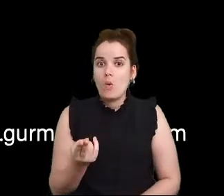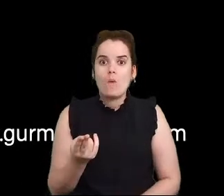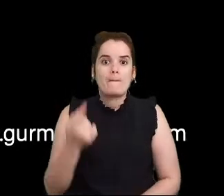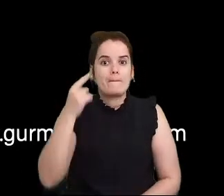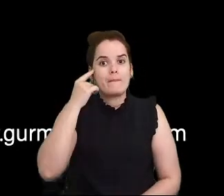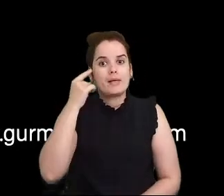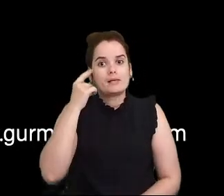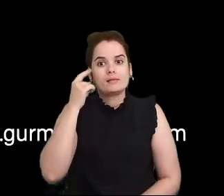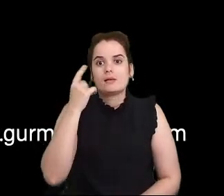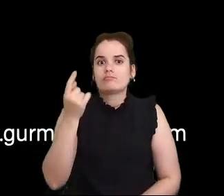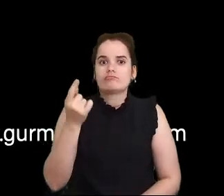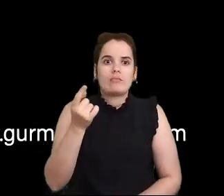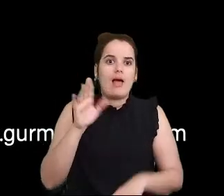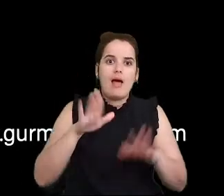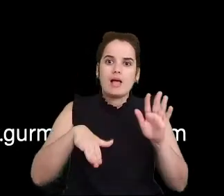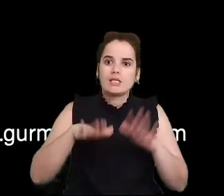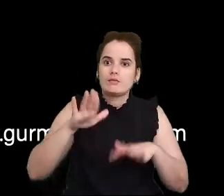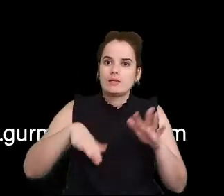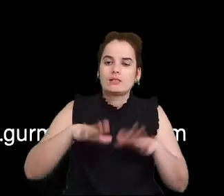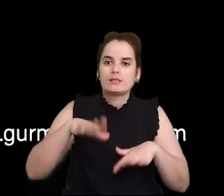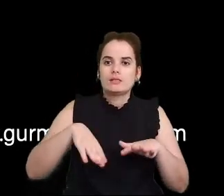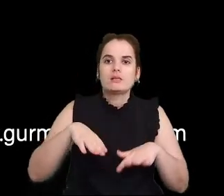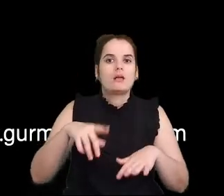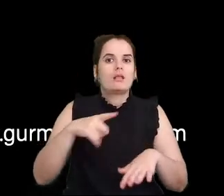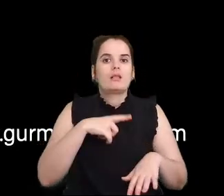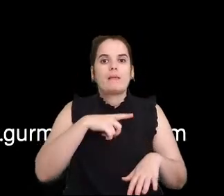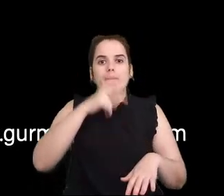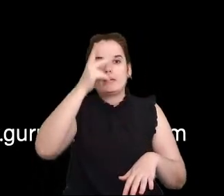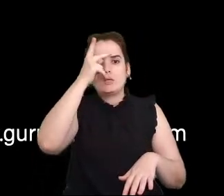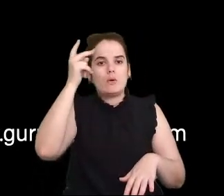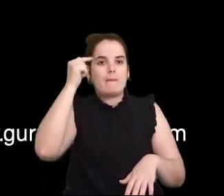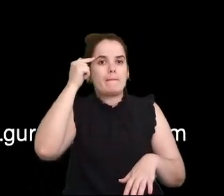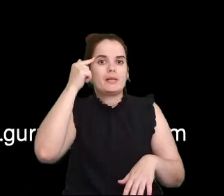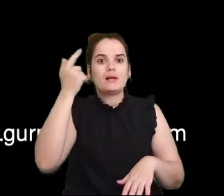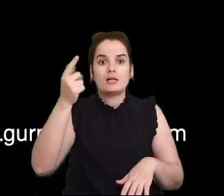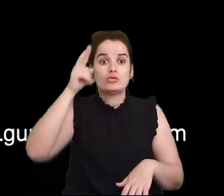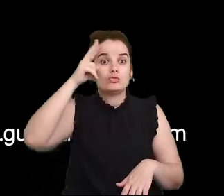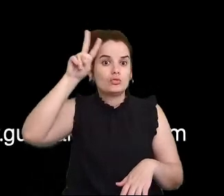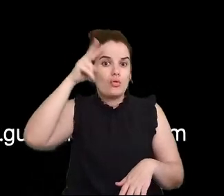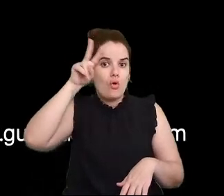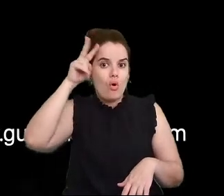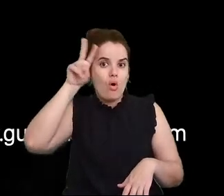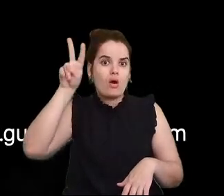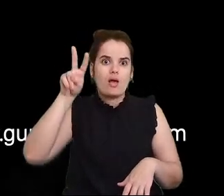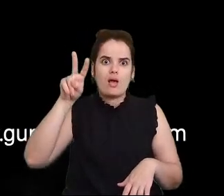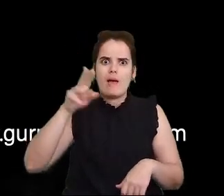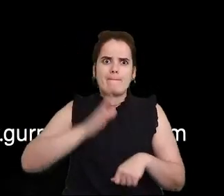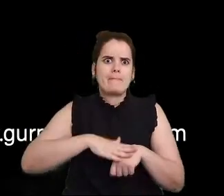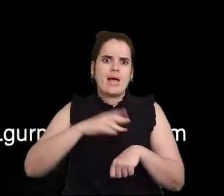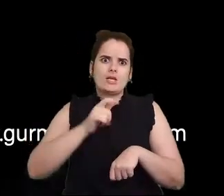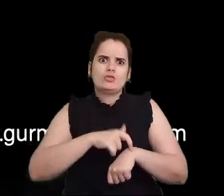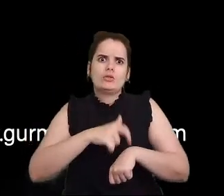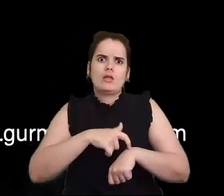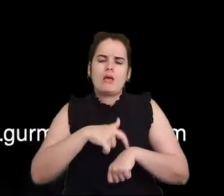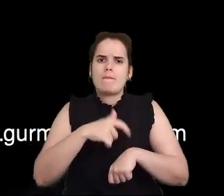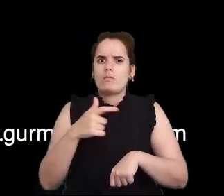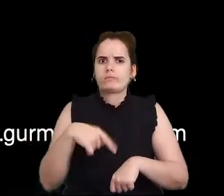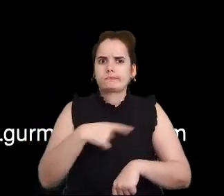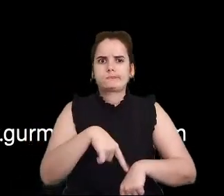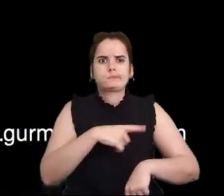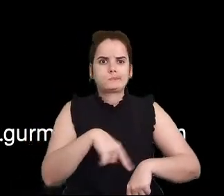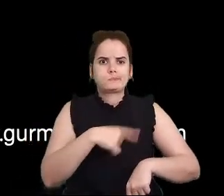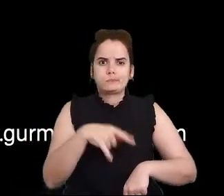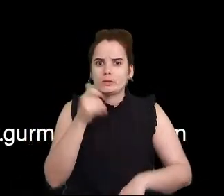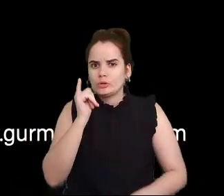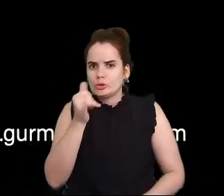communicating the story takes a lot of time. That's the database aspect, and what words do I use, and what should I